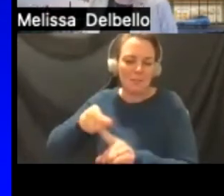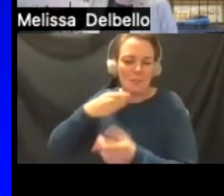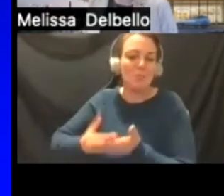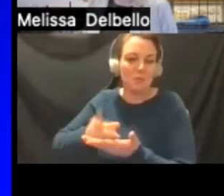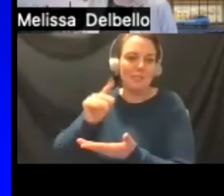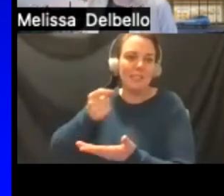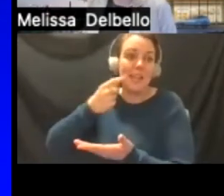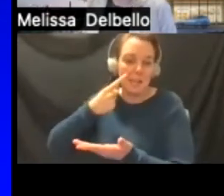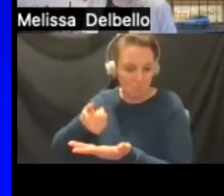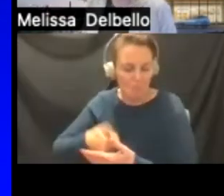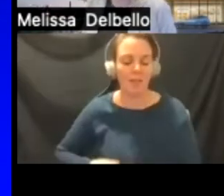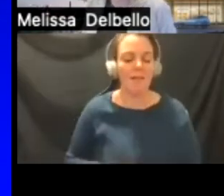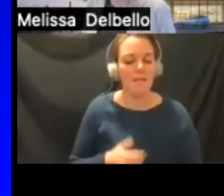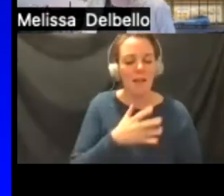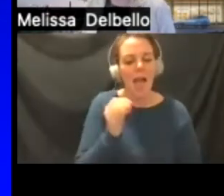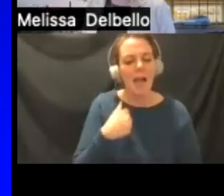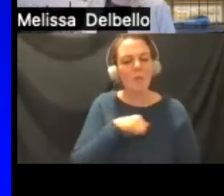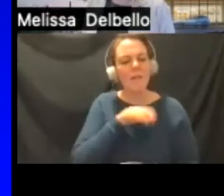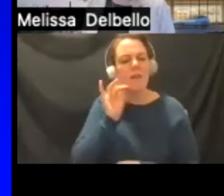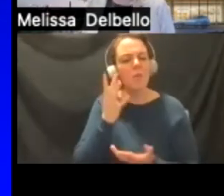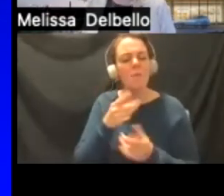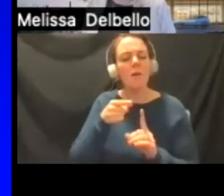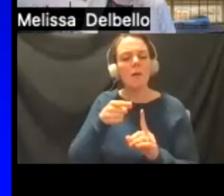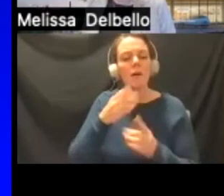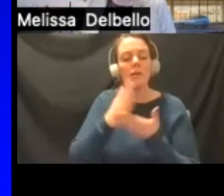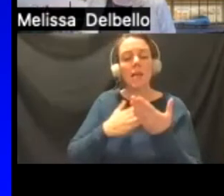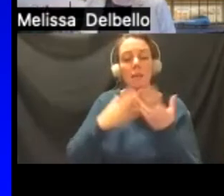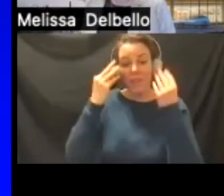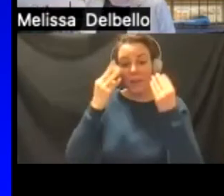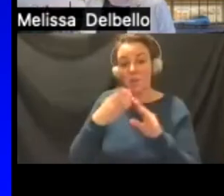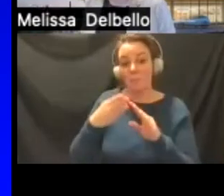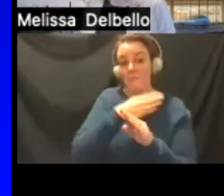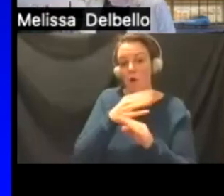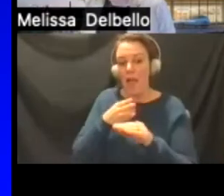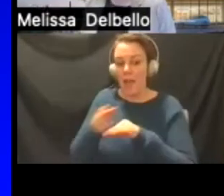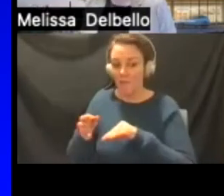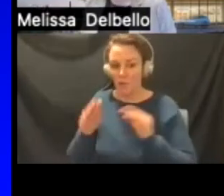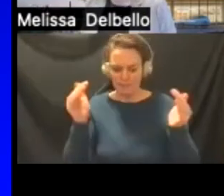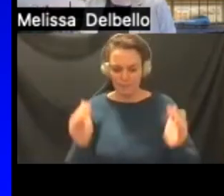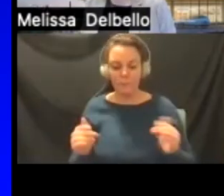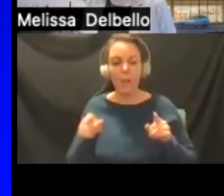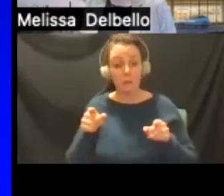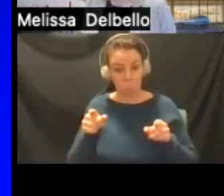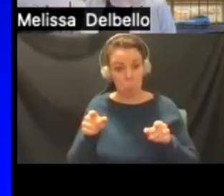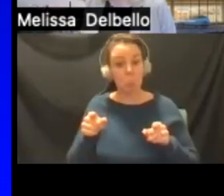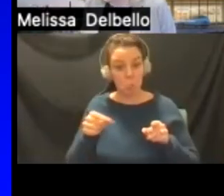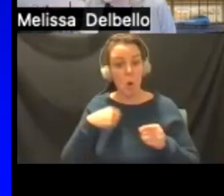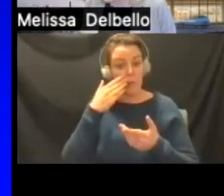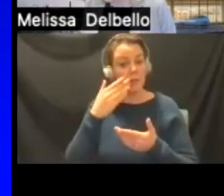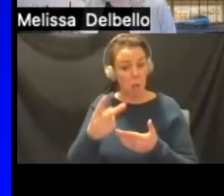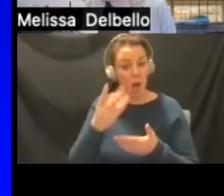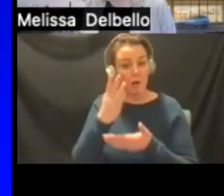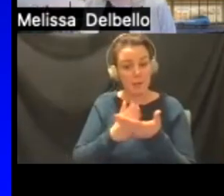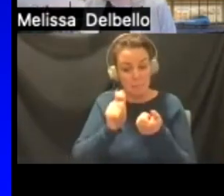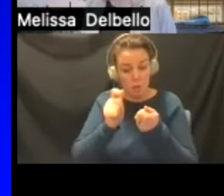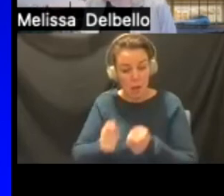what we also found was looking at some of the imaging before and after, that we did see some changes that were specific